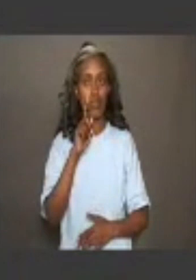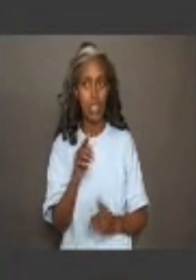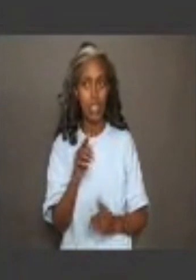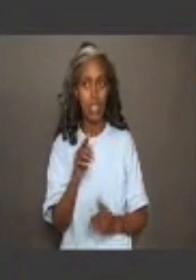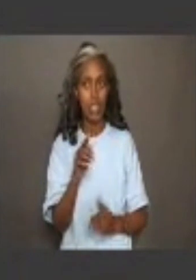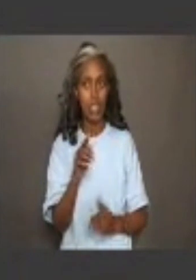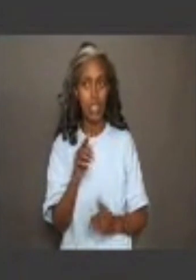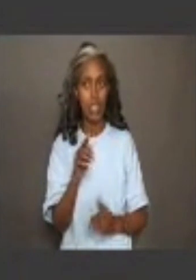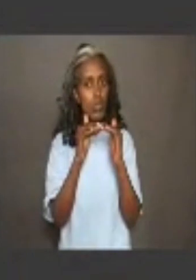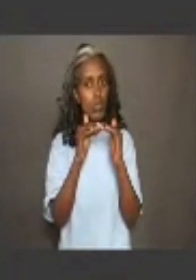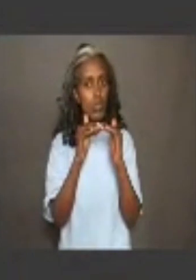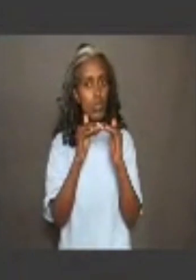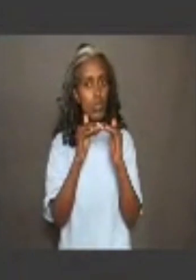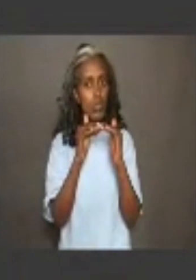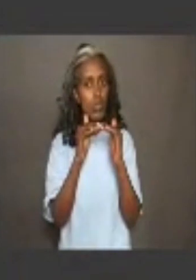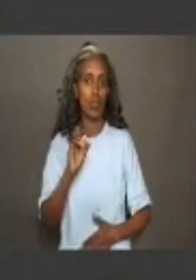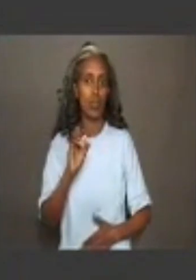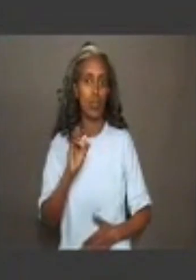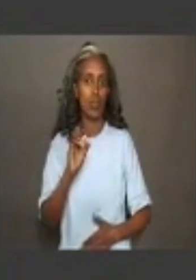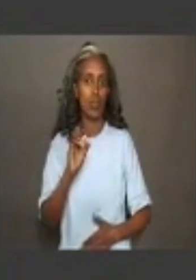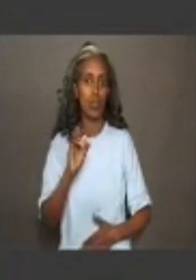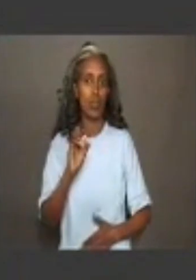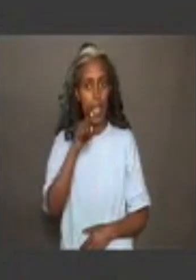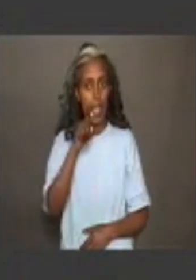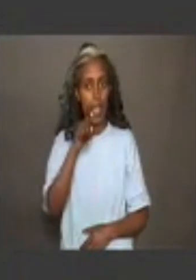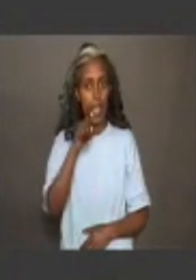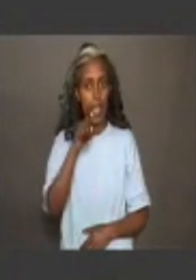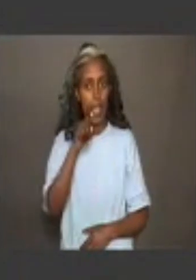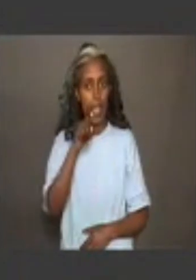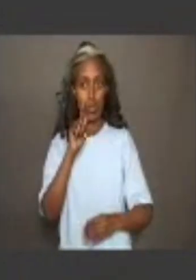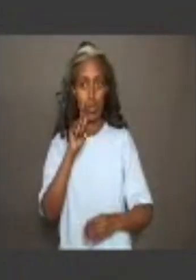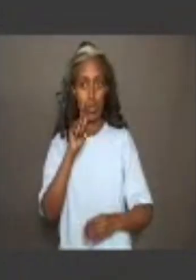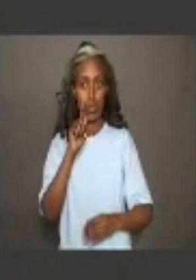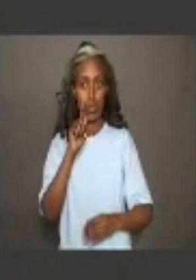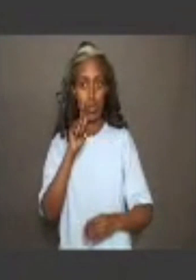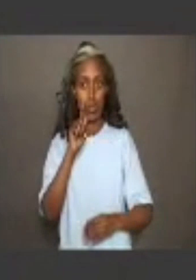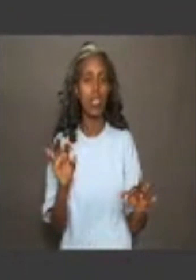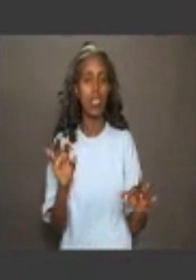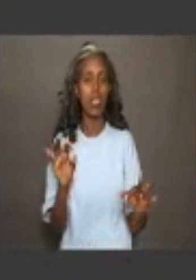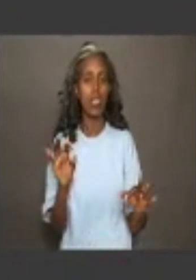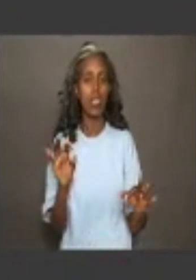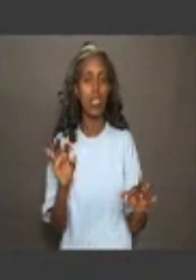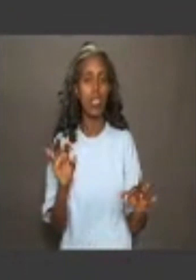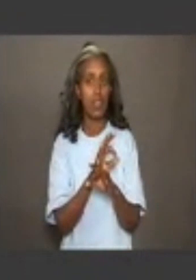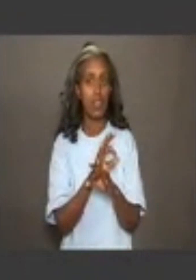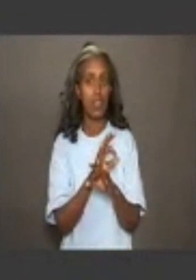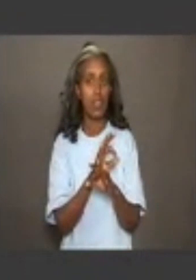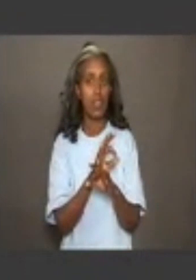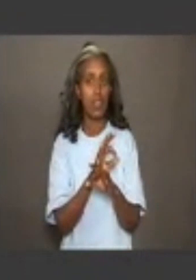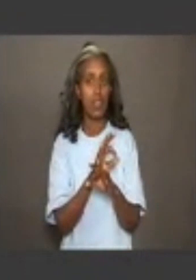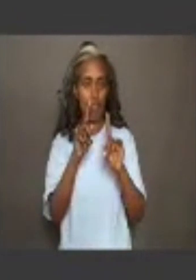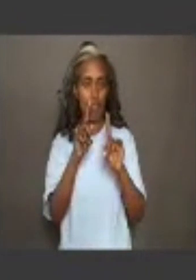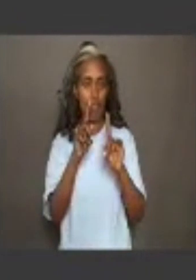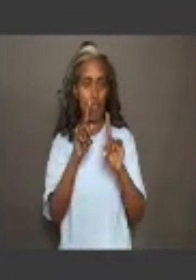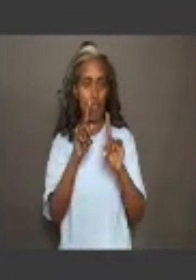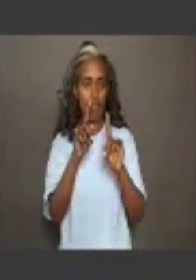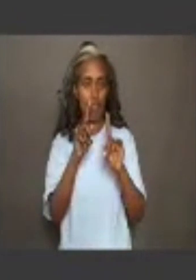0. X plus 1 is a factor of f of x.